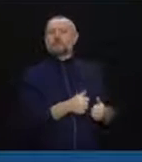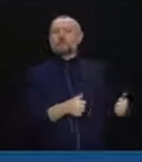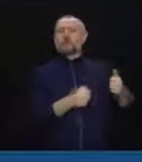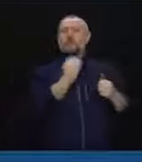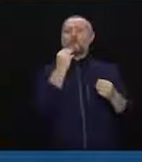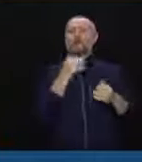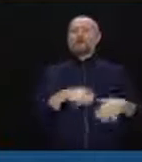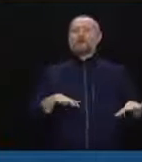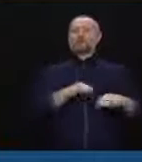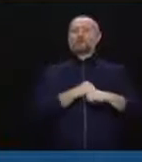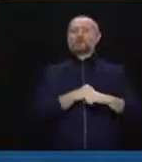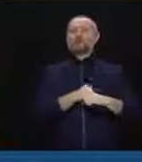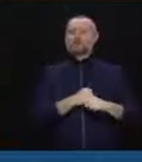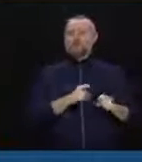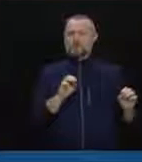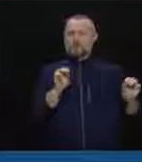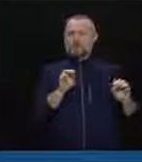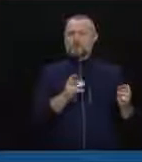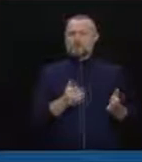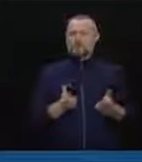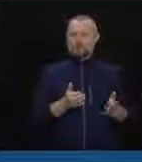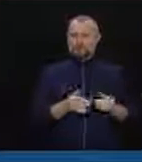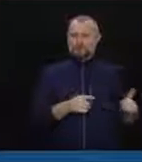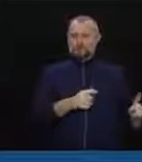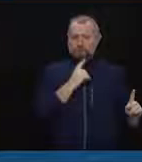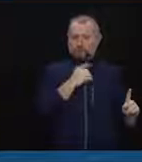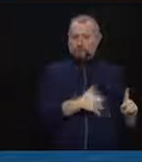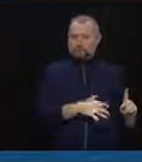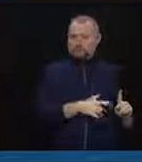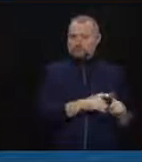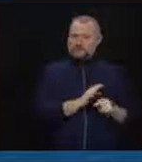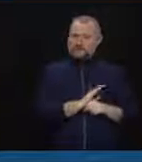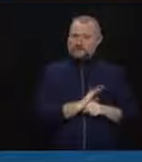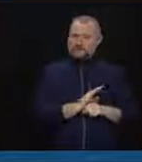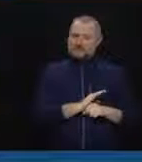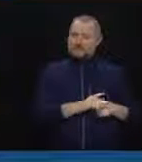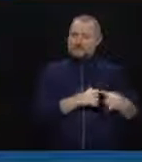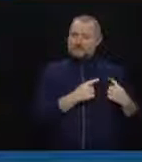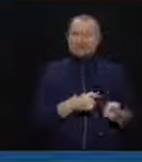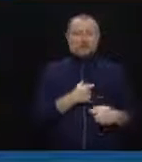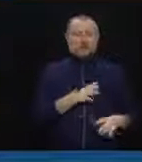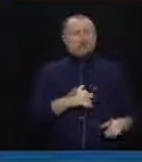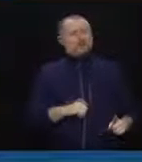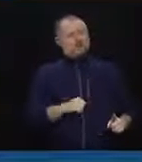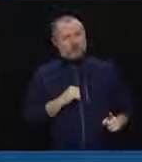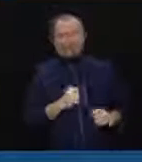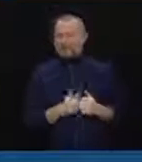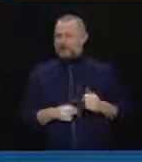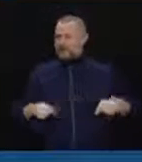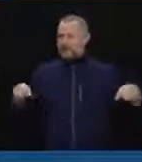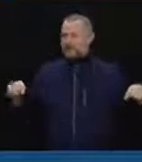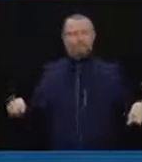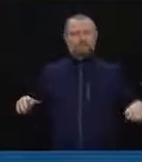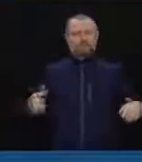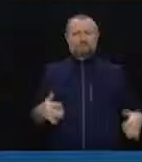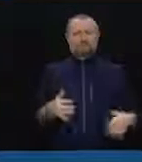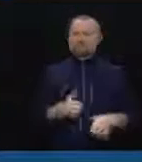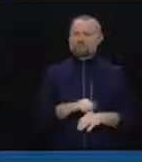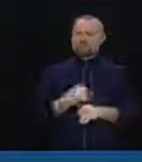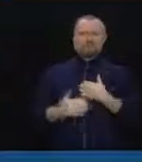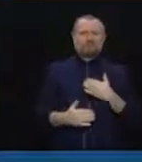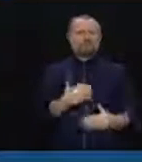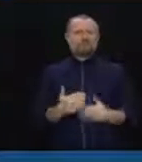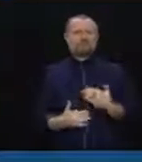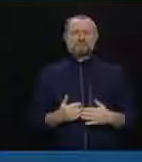this past week, but I was very proud of every effort undertaken by the members of our team to help give people their power and restore their